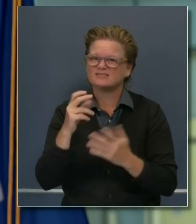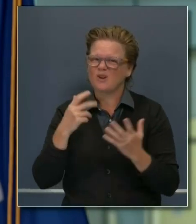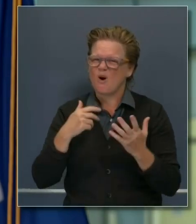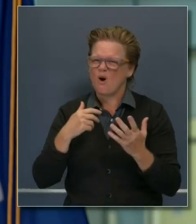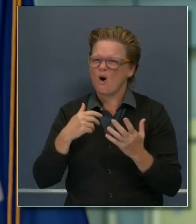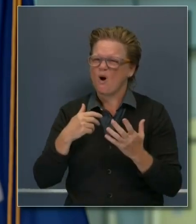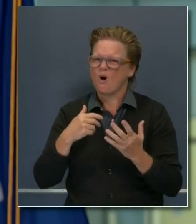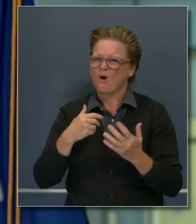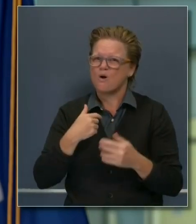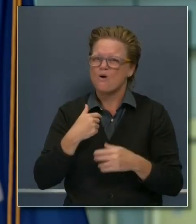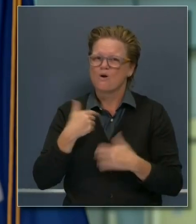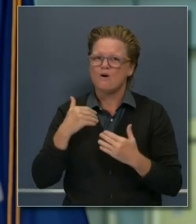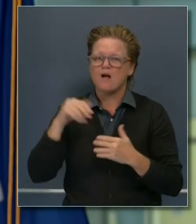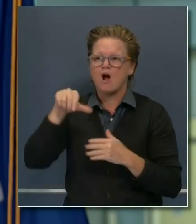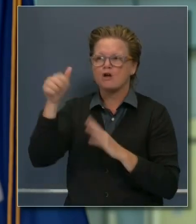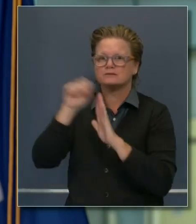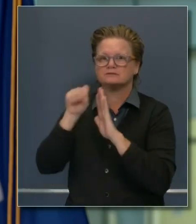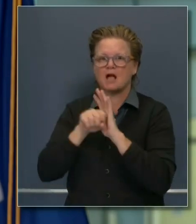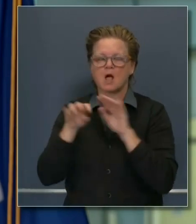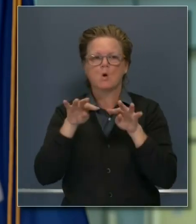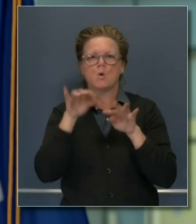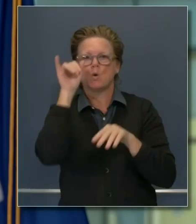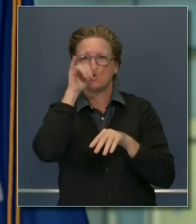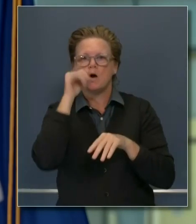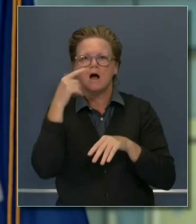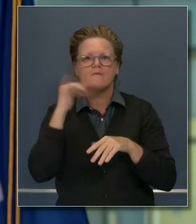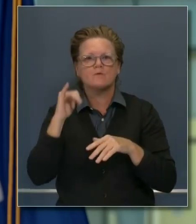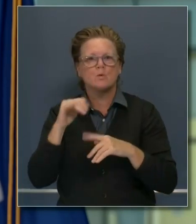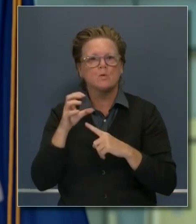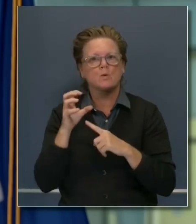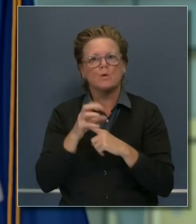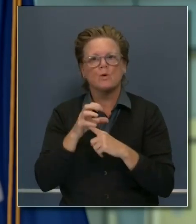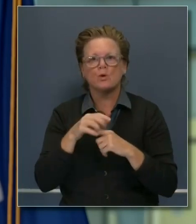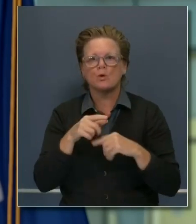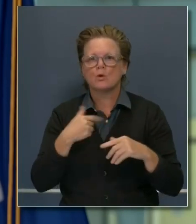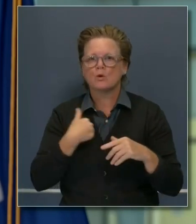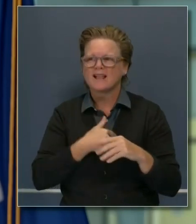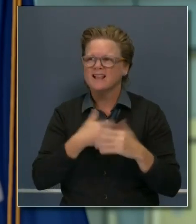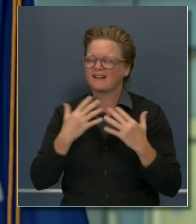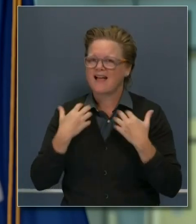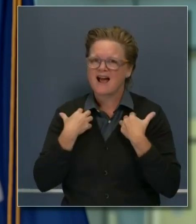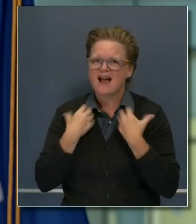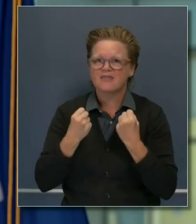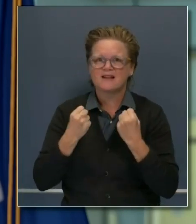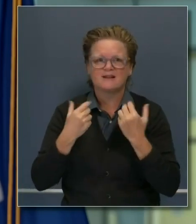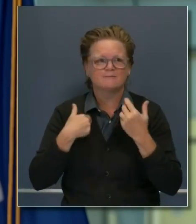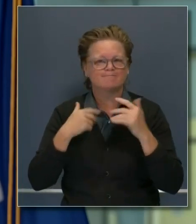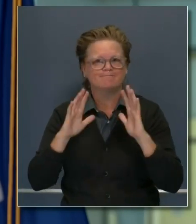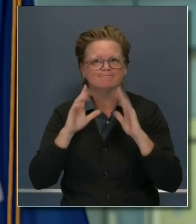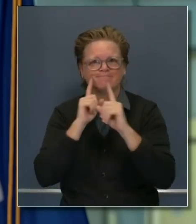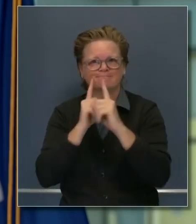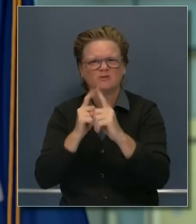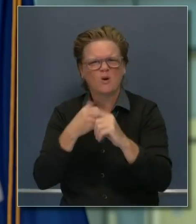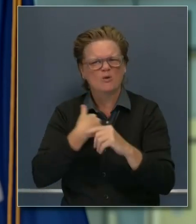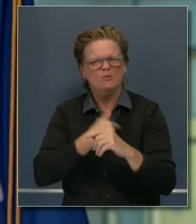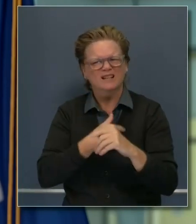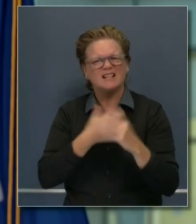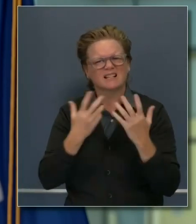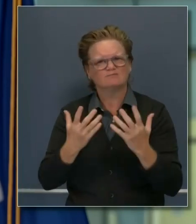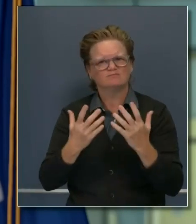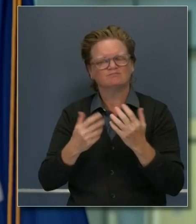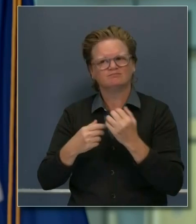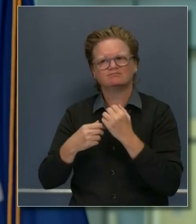we look forward to working with the legislature next year, series of efforts. We look forward to continuing at